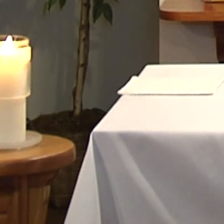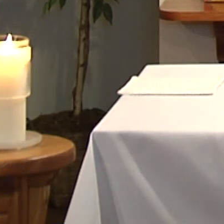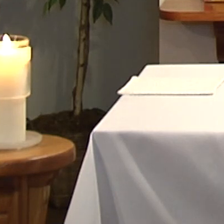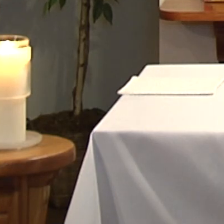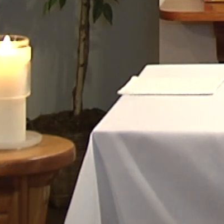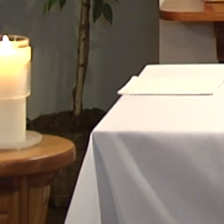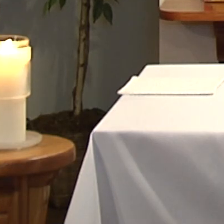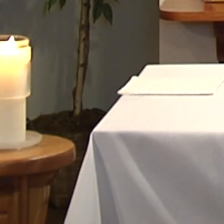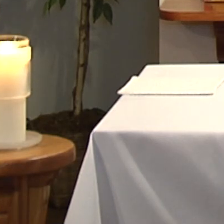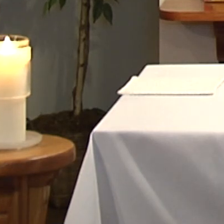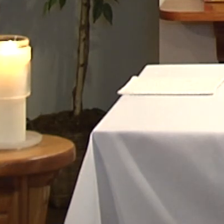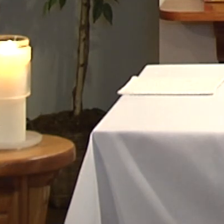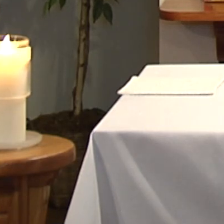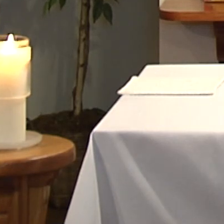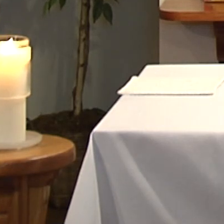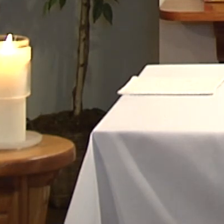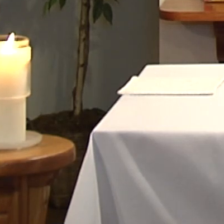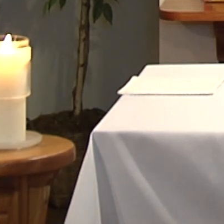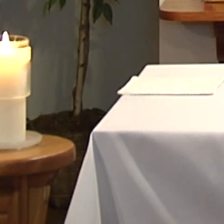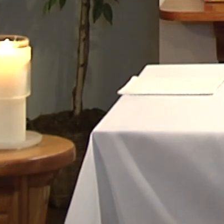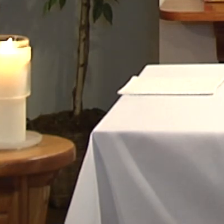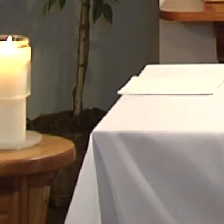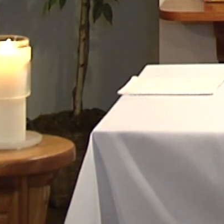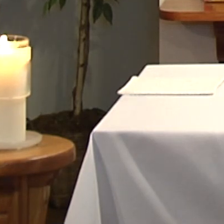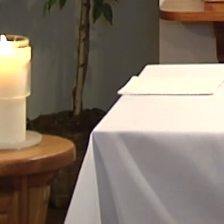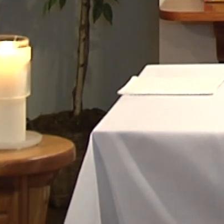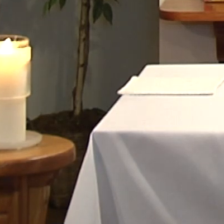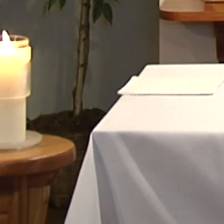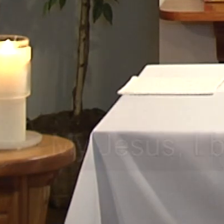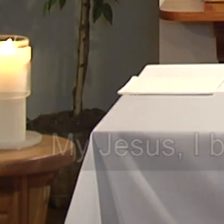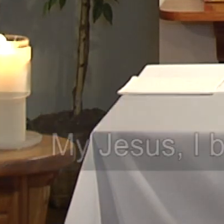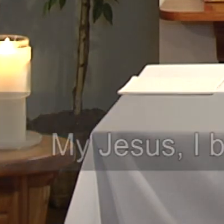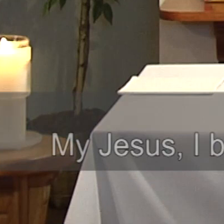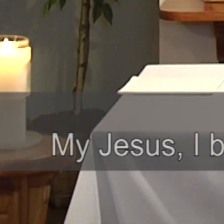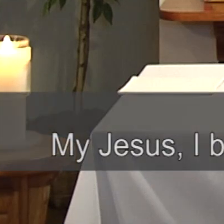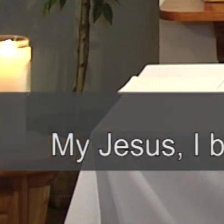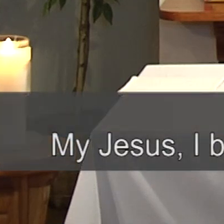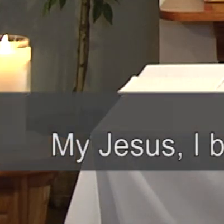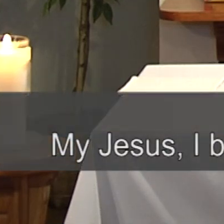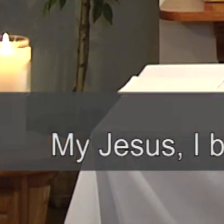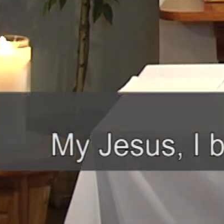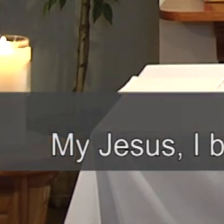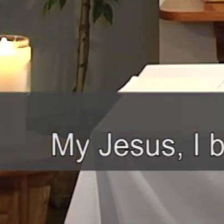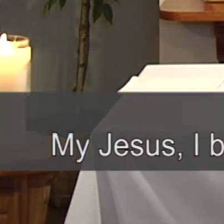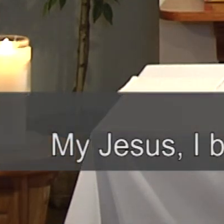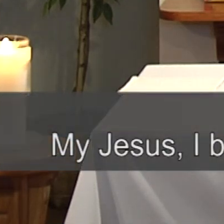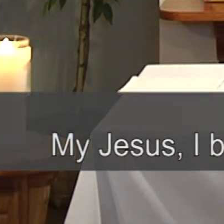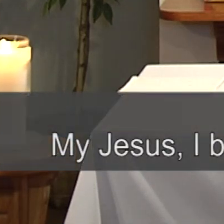Thank you.